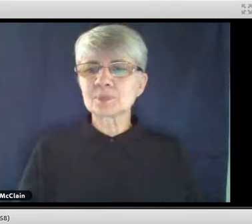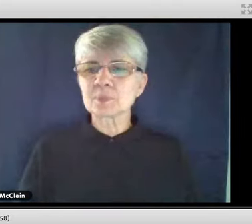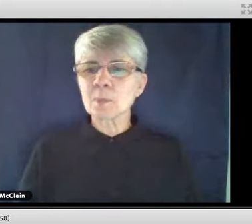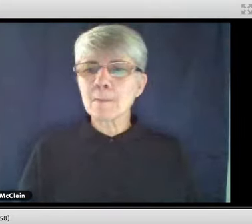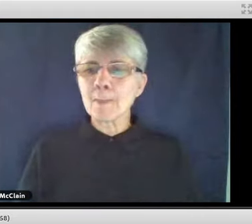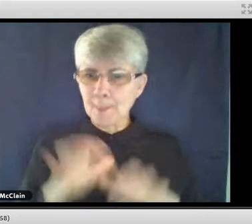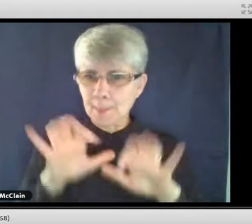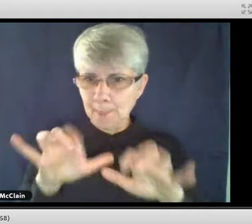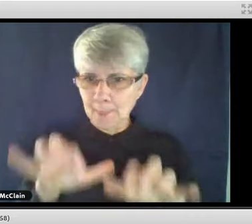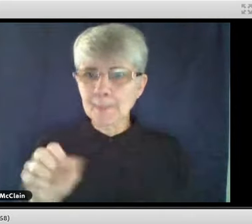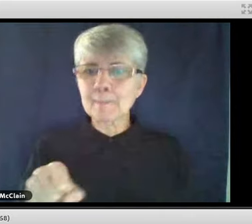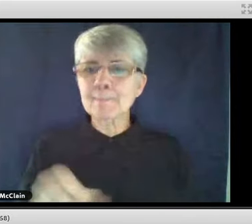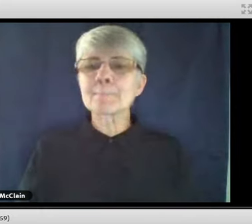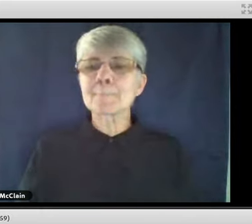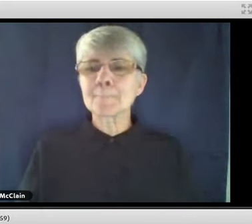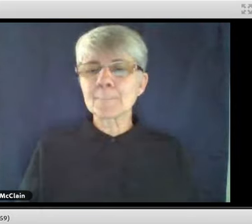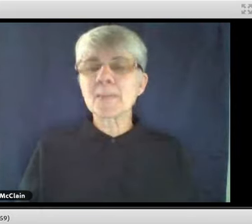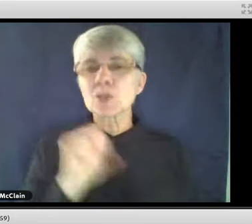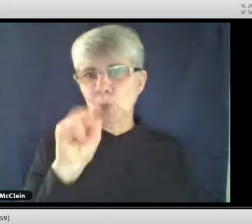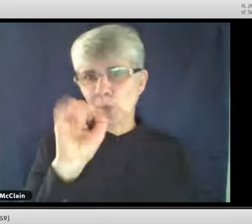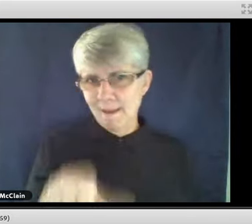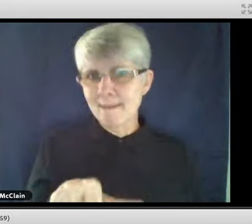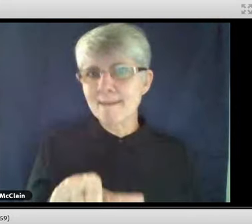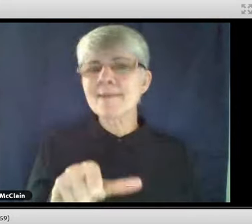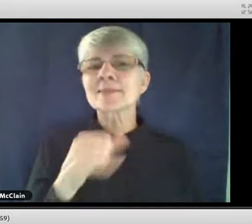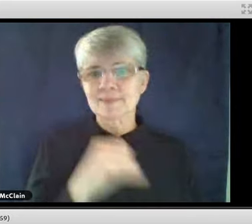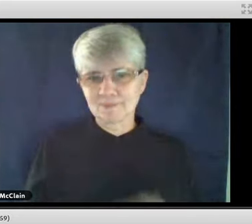Yeah. So right. So that's